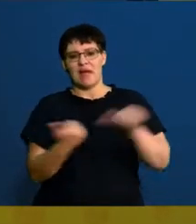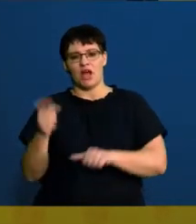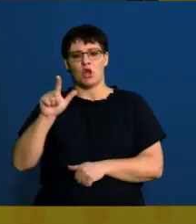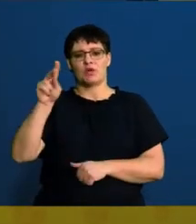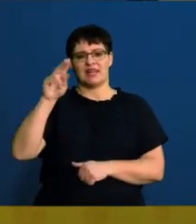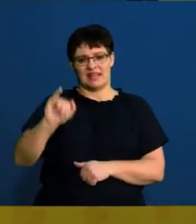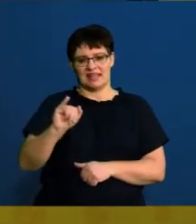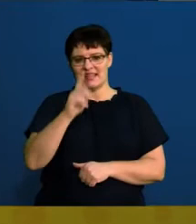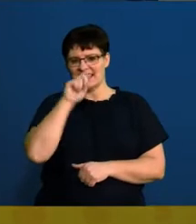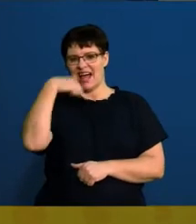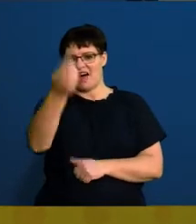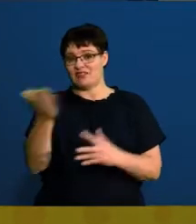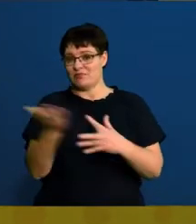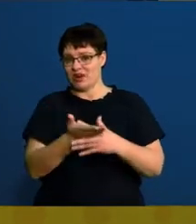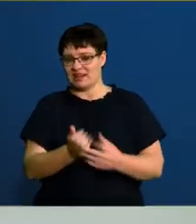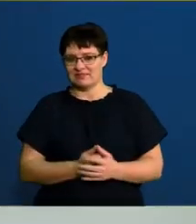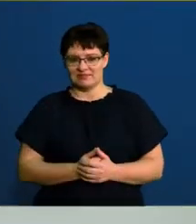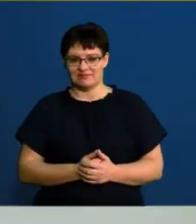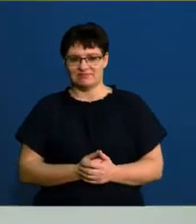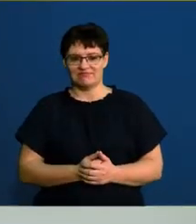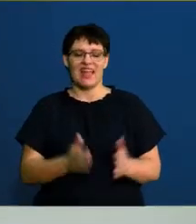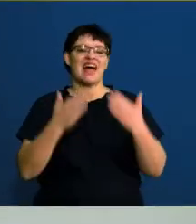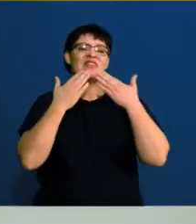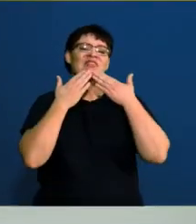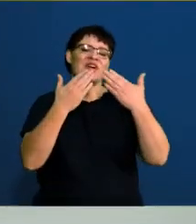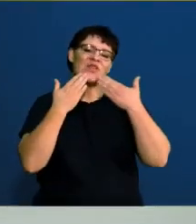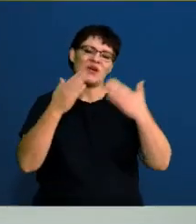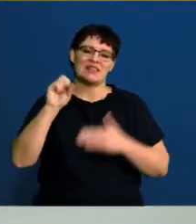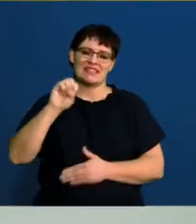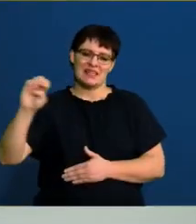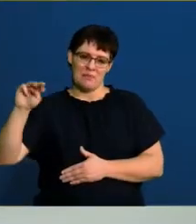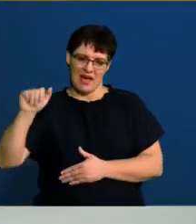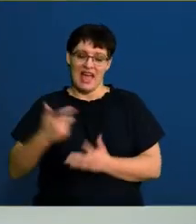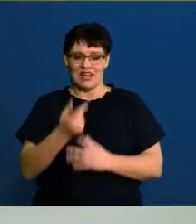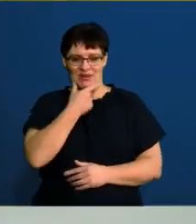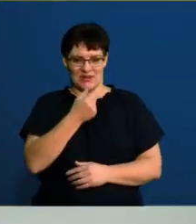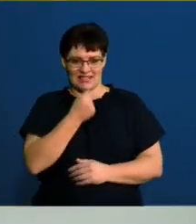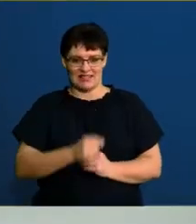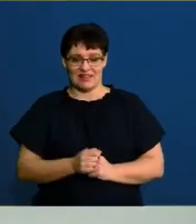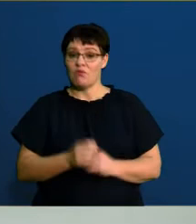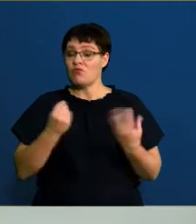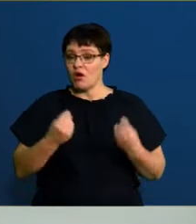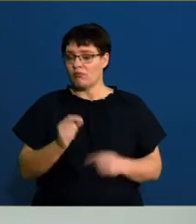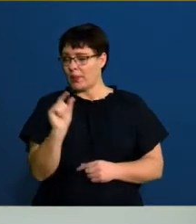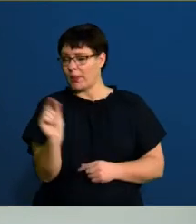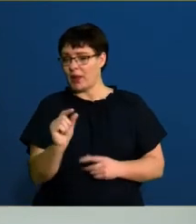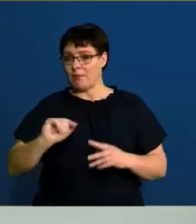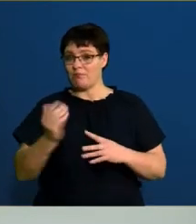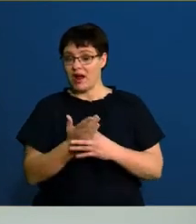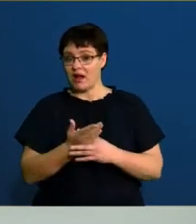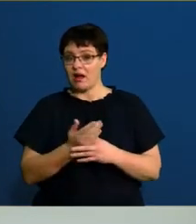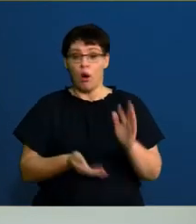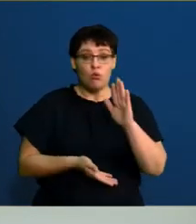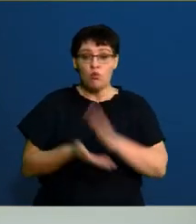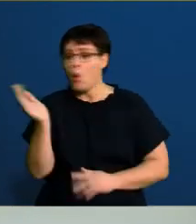Luni, and we'll see you after the break. Thank you so much, Seema and Nicolene. Guys, we are going to take a very short break, but